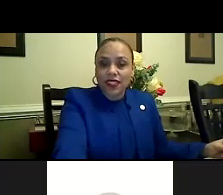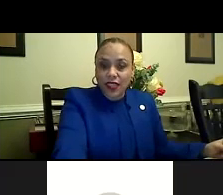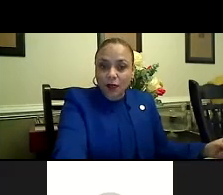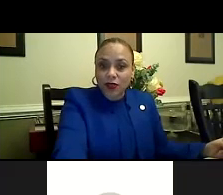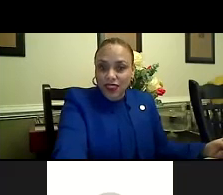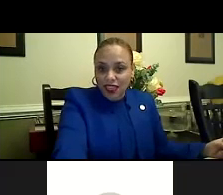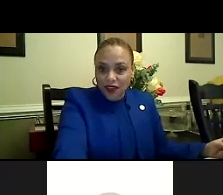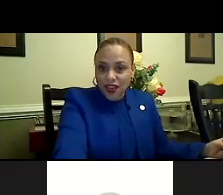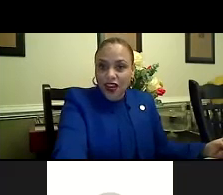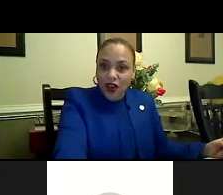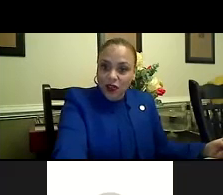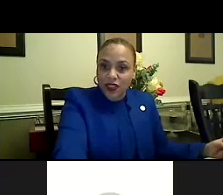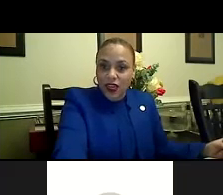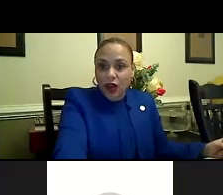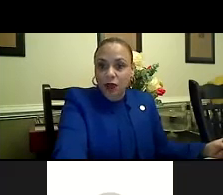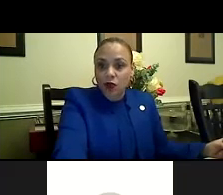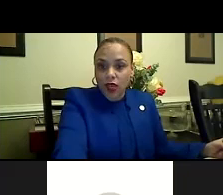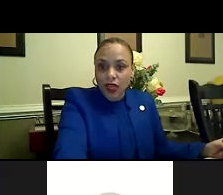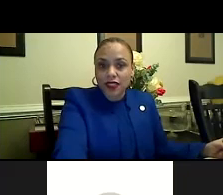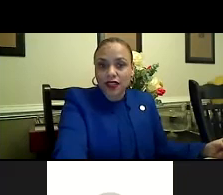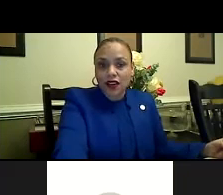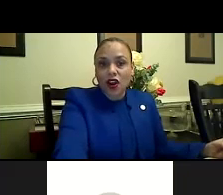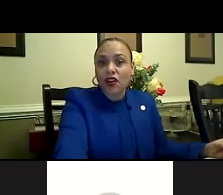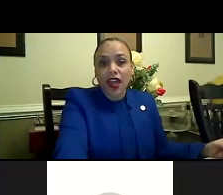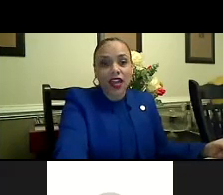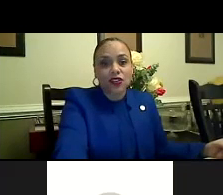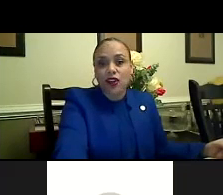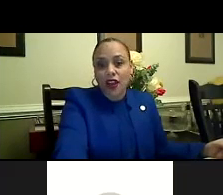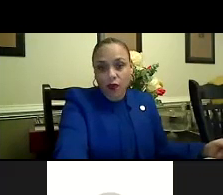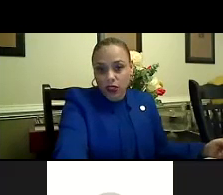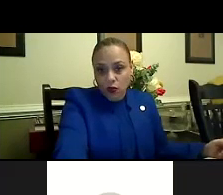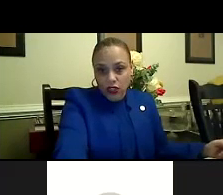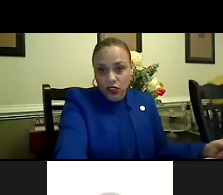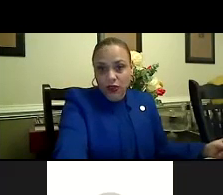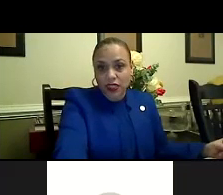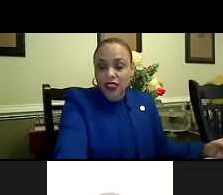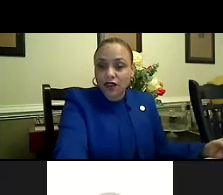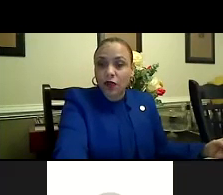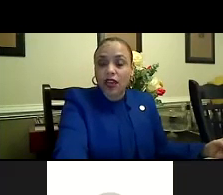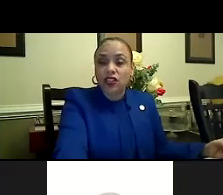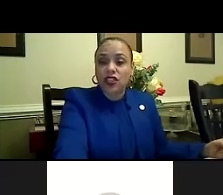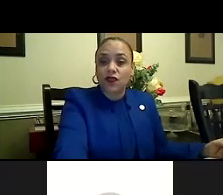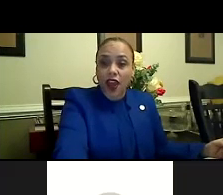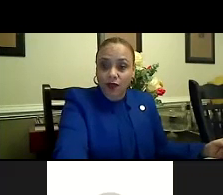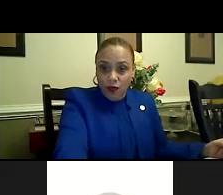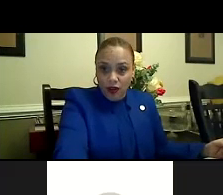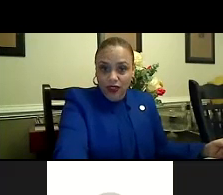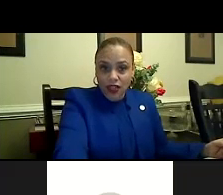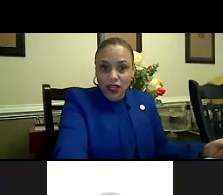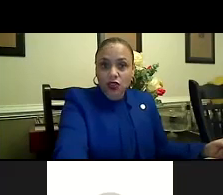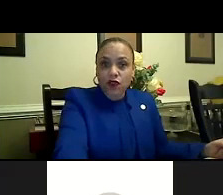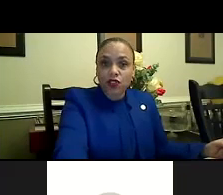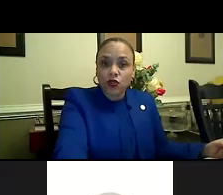we've assembled this evening and others in the coming weeks are here to answer everyone's questions, because this information is for